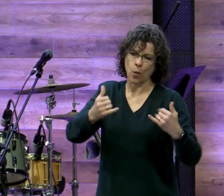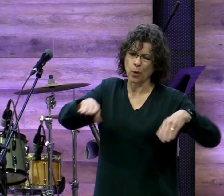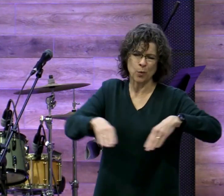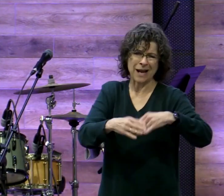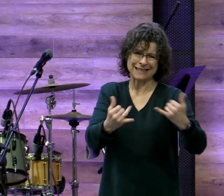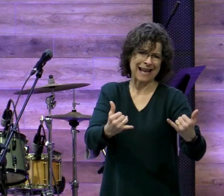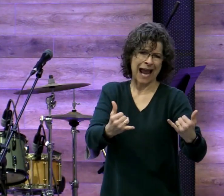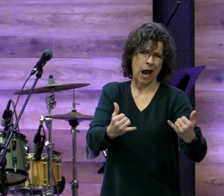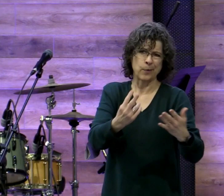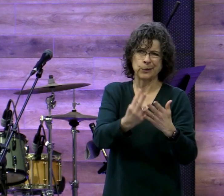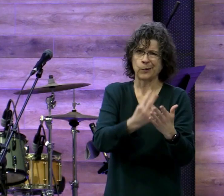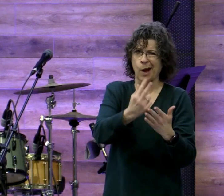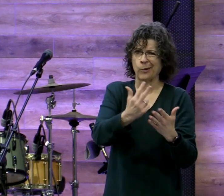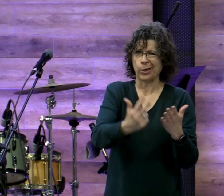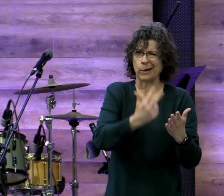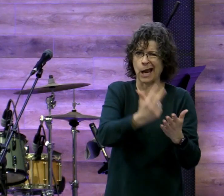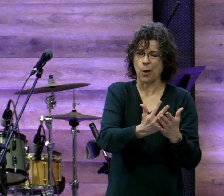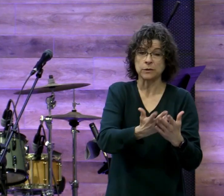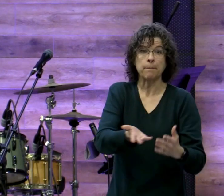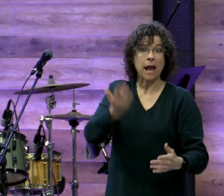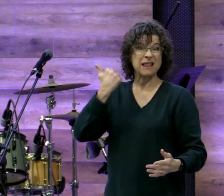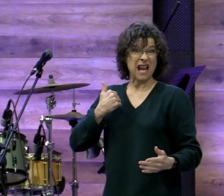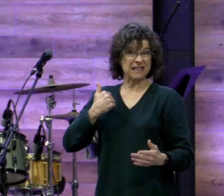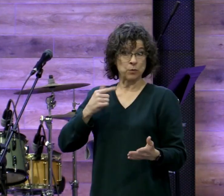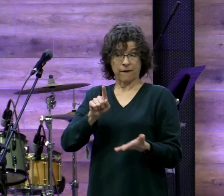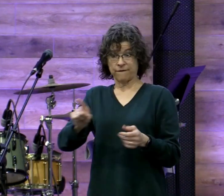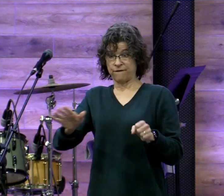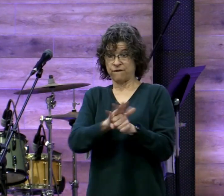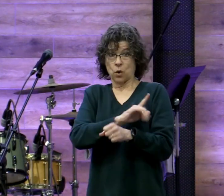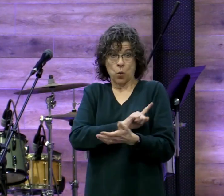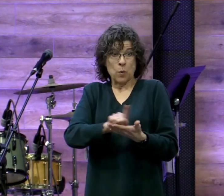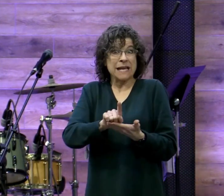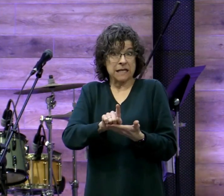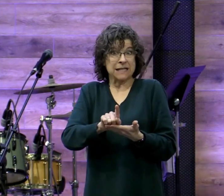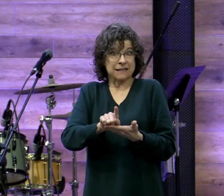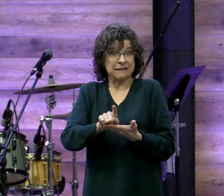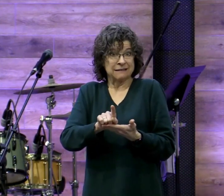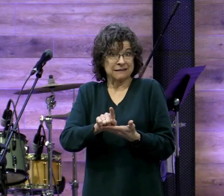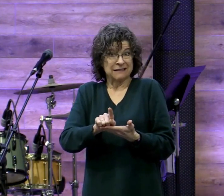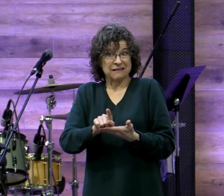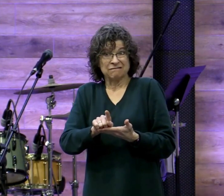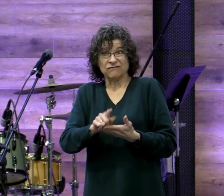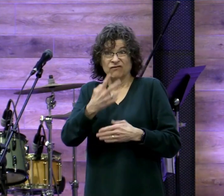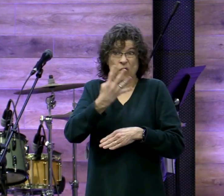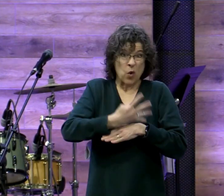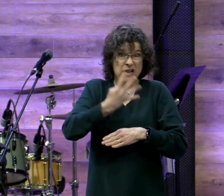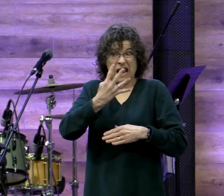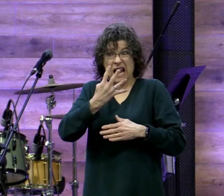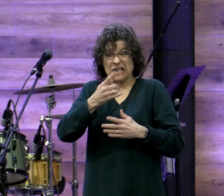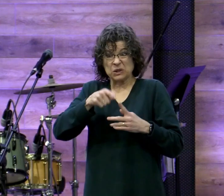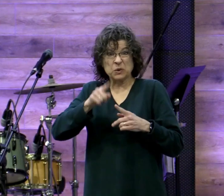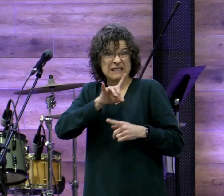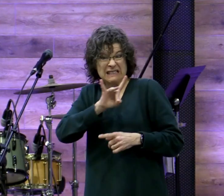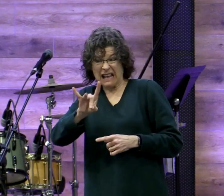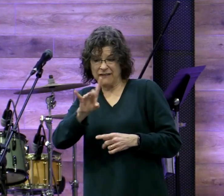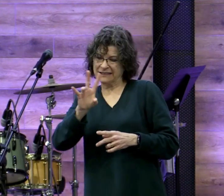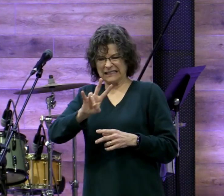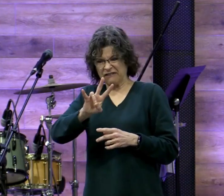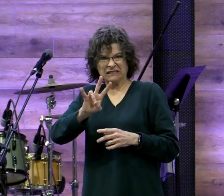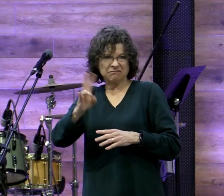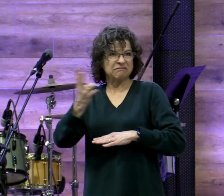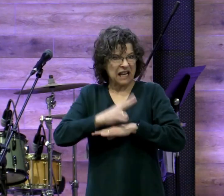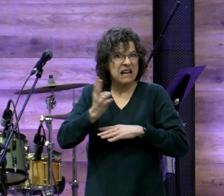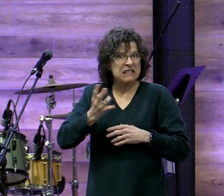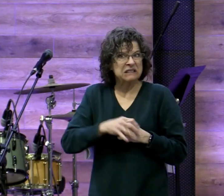were sometimes week-long events. It was the uniting of two families. It wasn't just a 2 to 3 hour after the wedding ceremony,